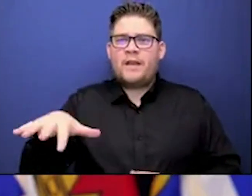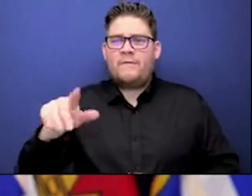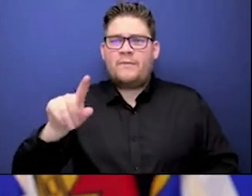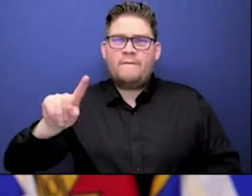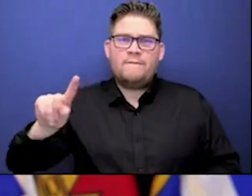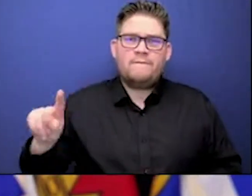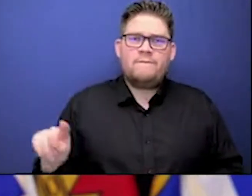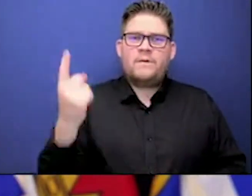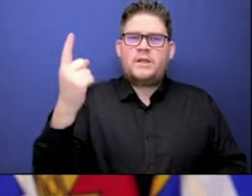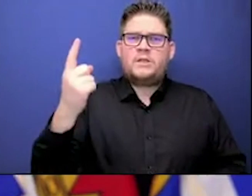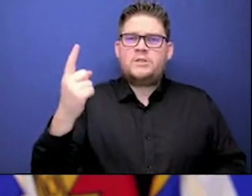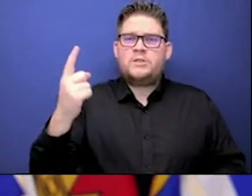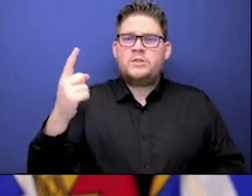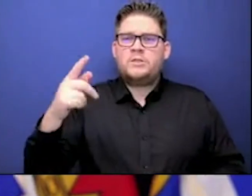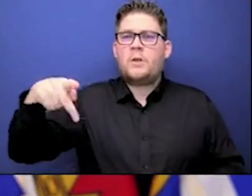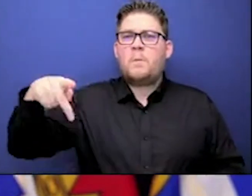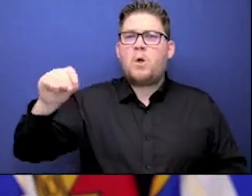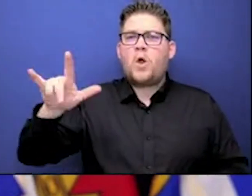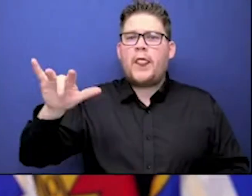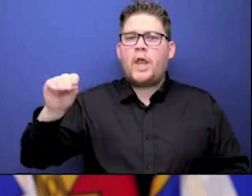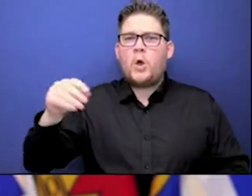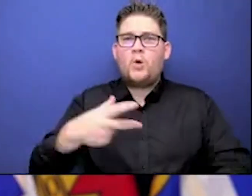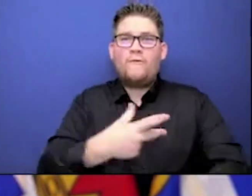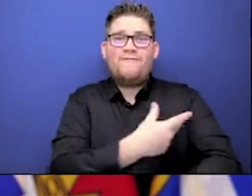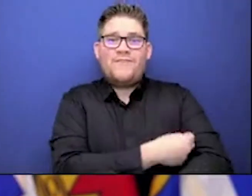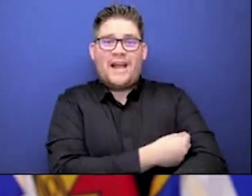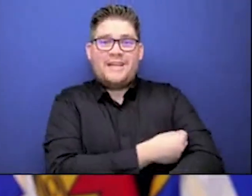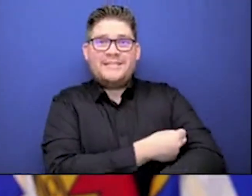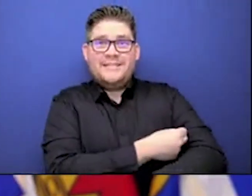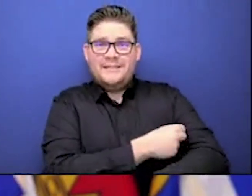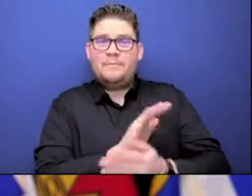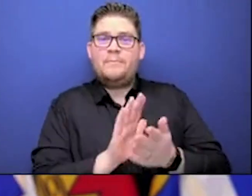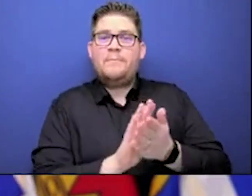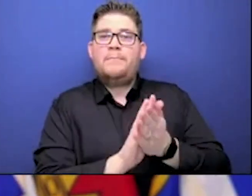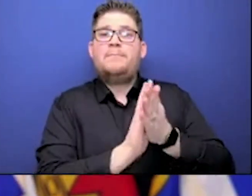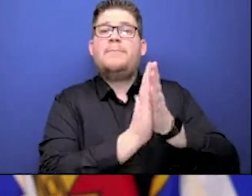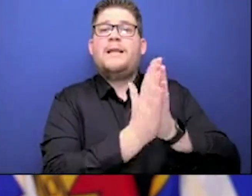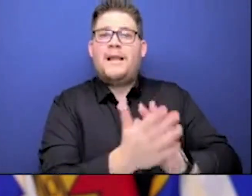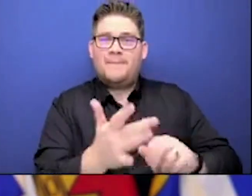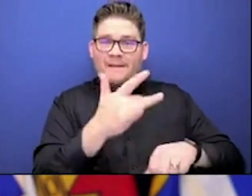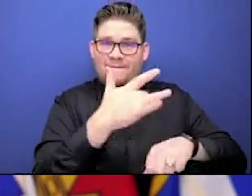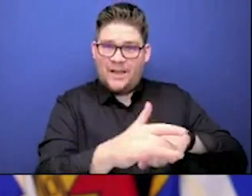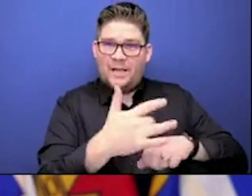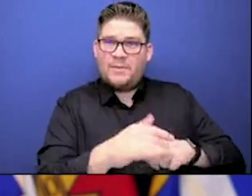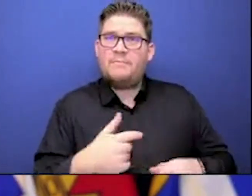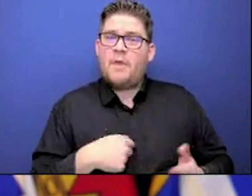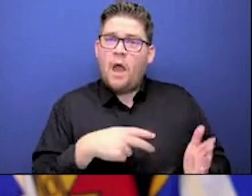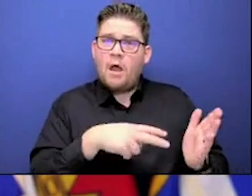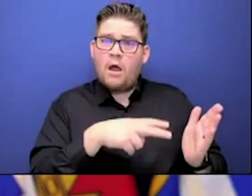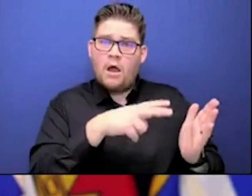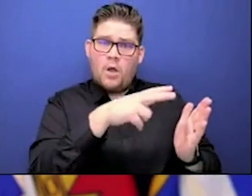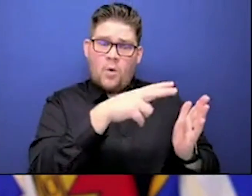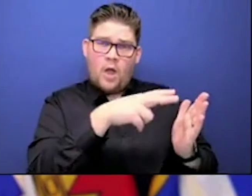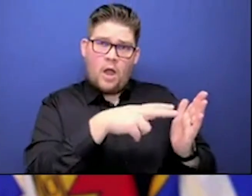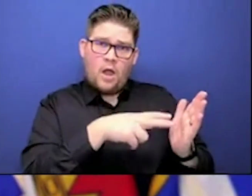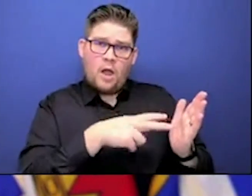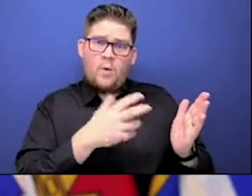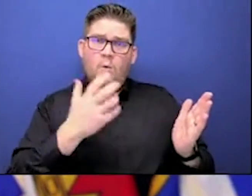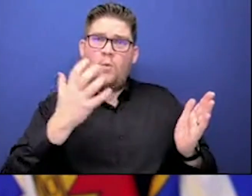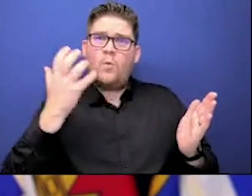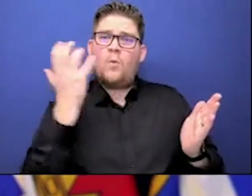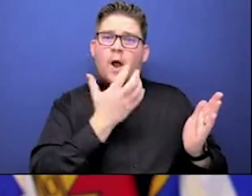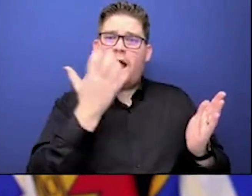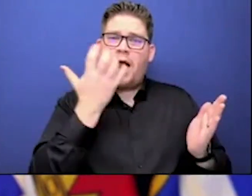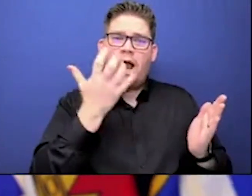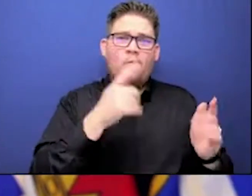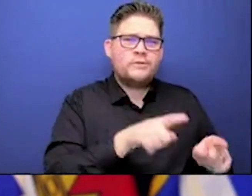of the Year." And the analogies with what we're going through right now just really struck me, because it was the same information